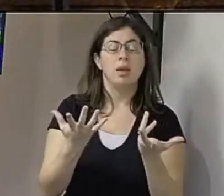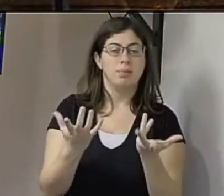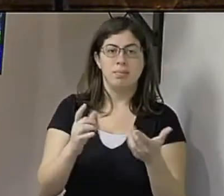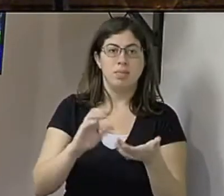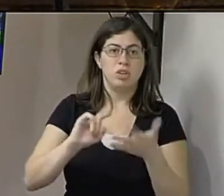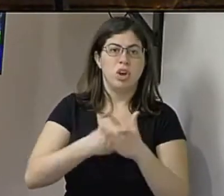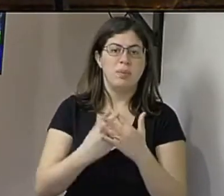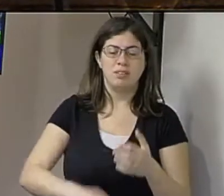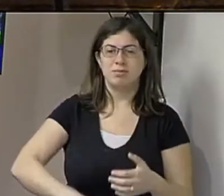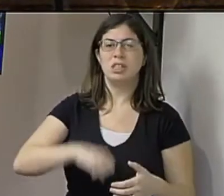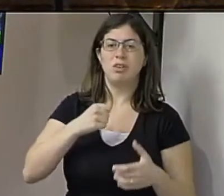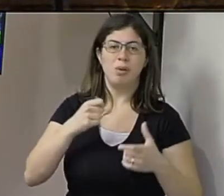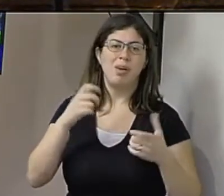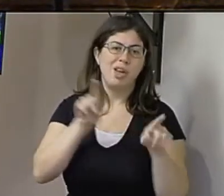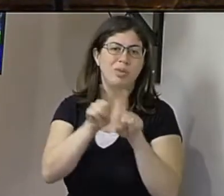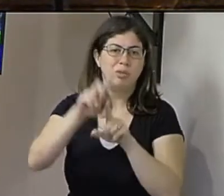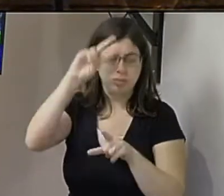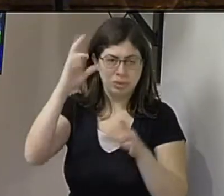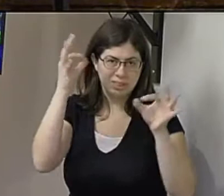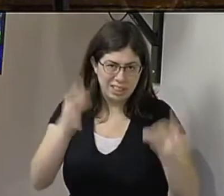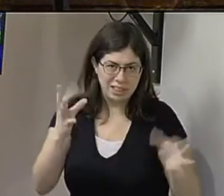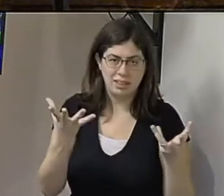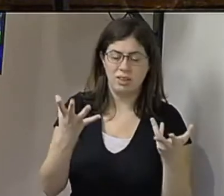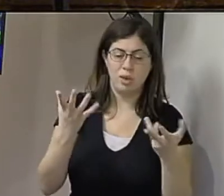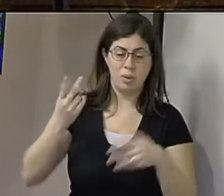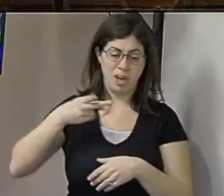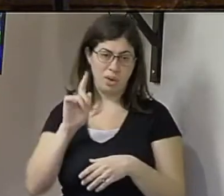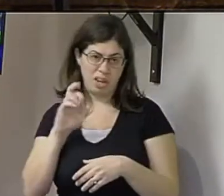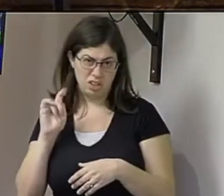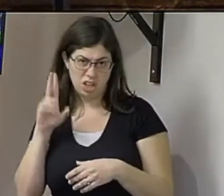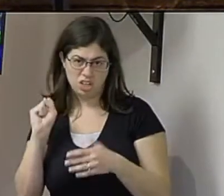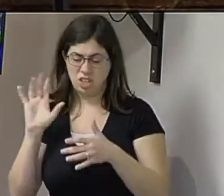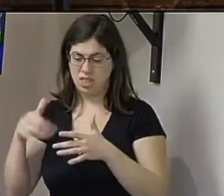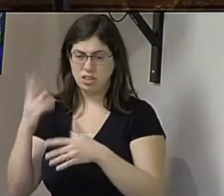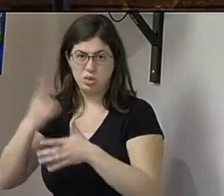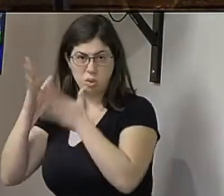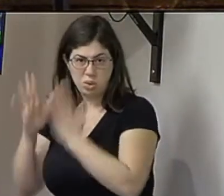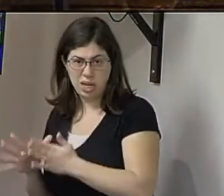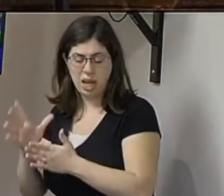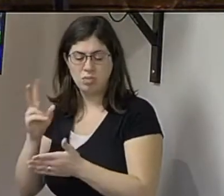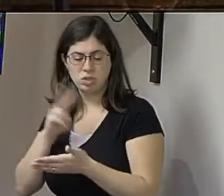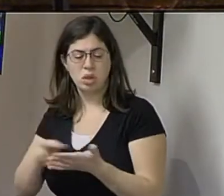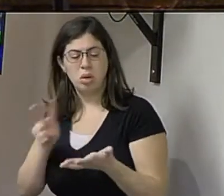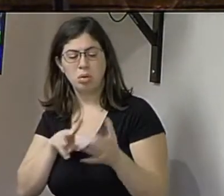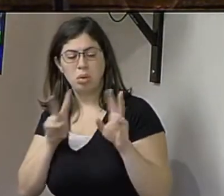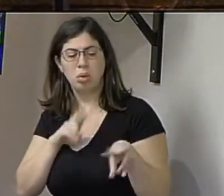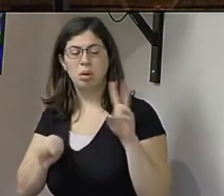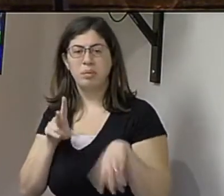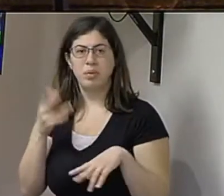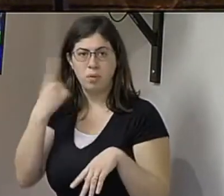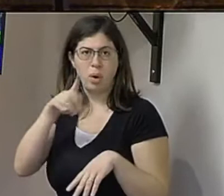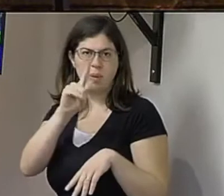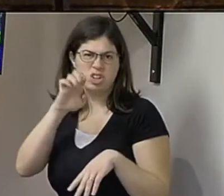Now, this is a historical note that's going to help us understand the rest of this. According to Herodotus, who's an ancient historian, and some other historians, historically